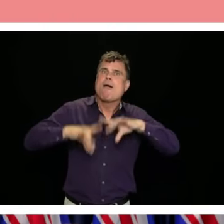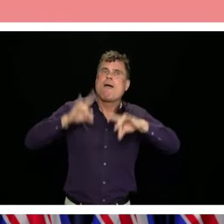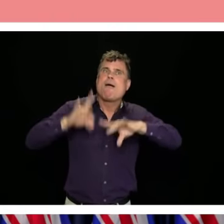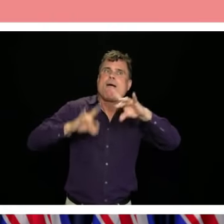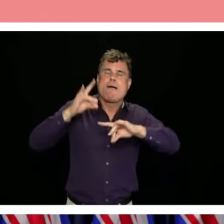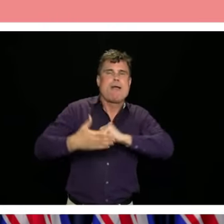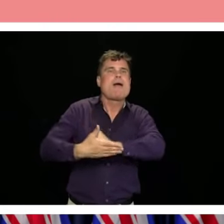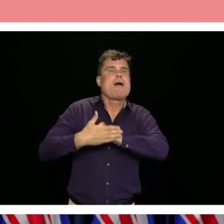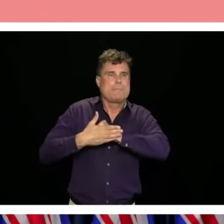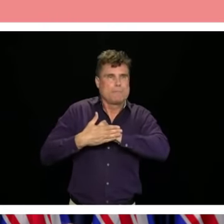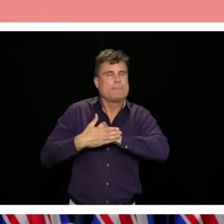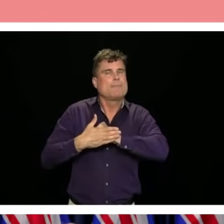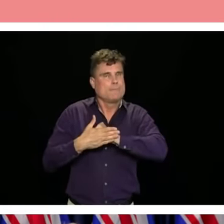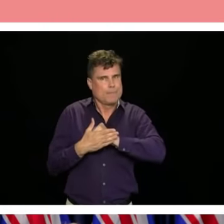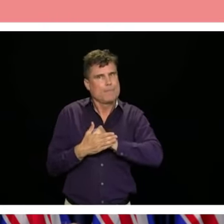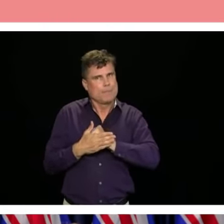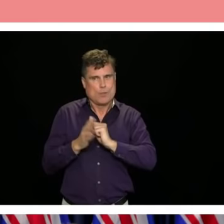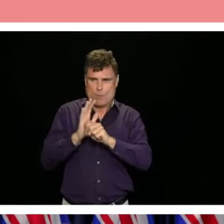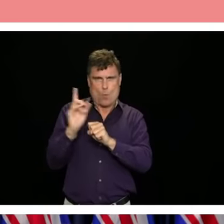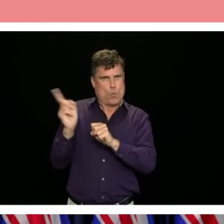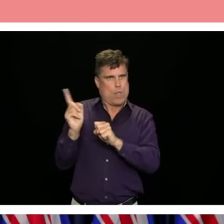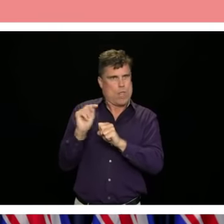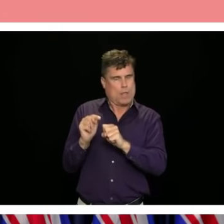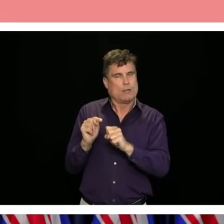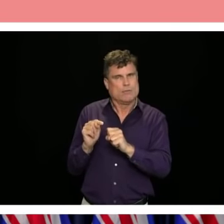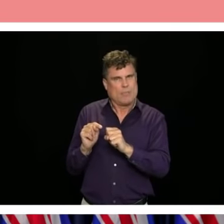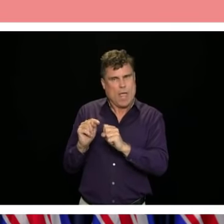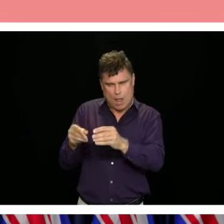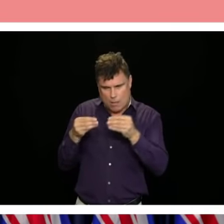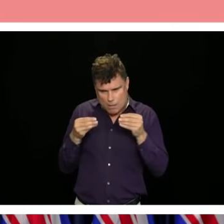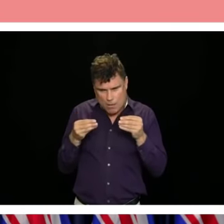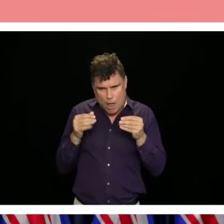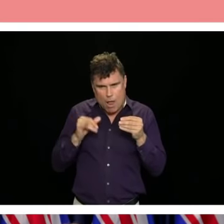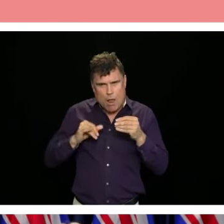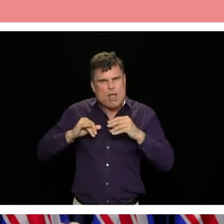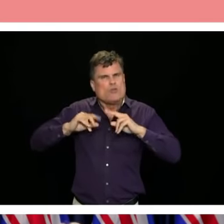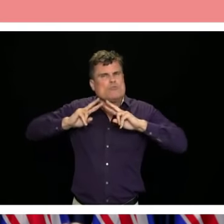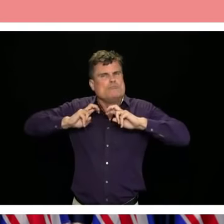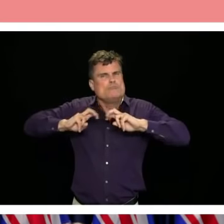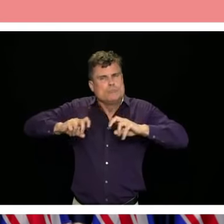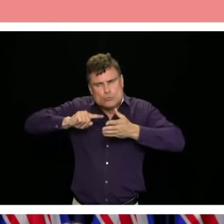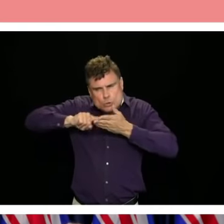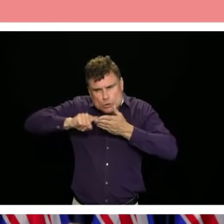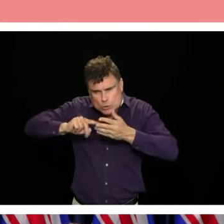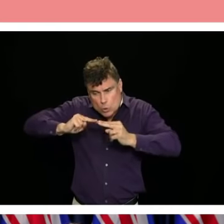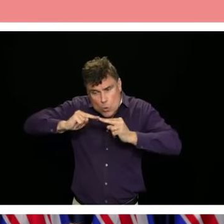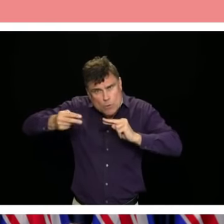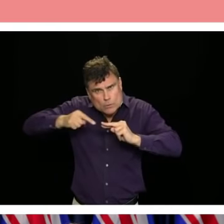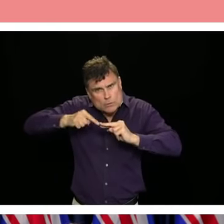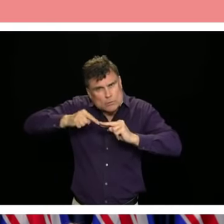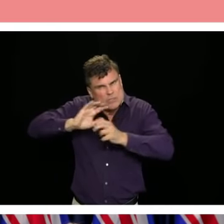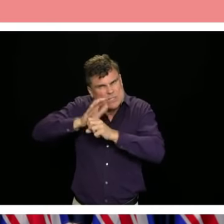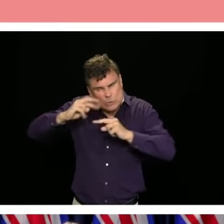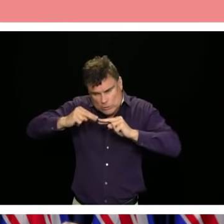to temporary foreign workers coming in from Mexico. And those are reflected in the other colors that